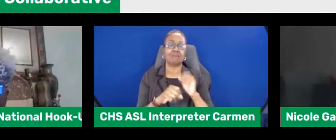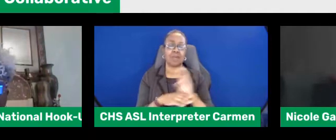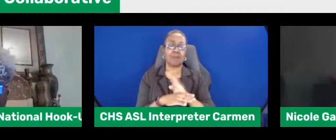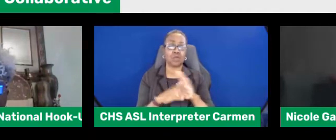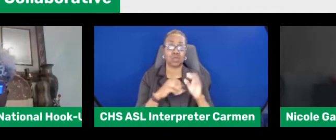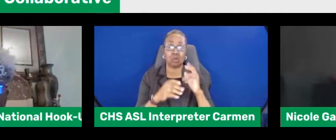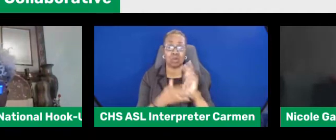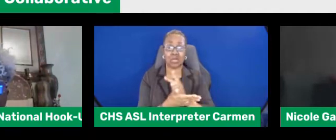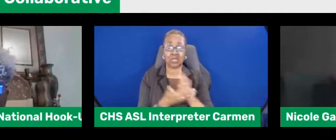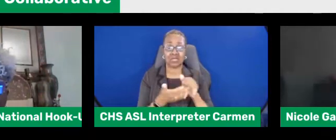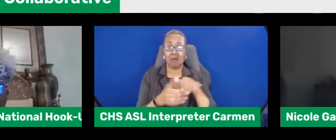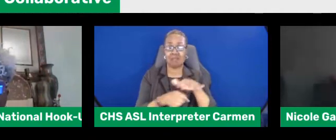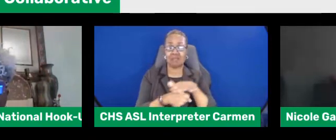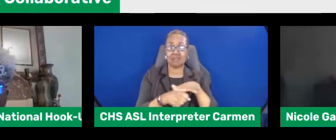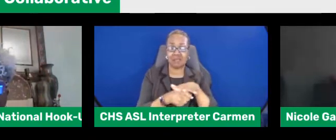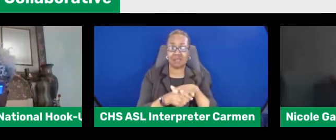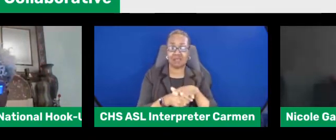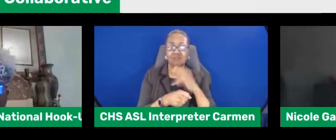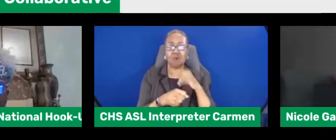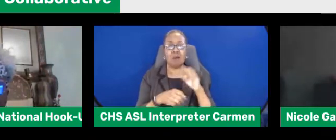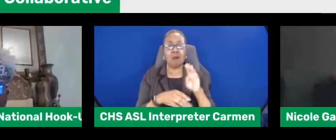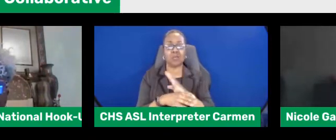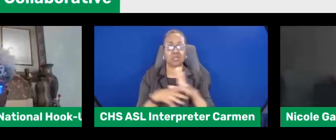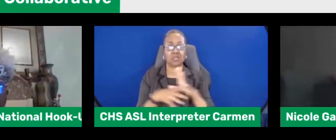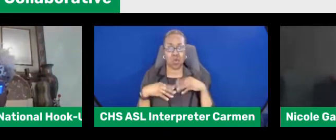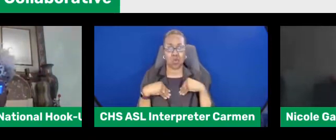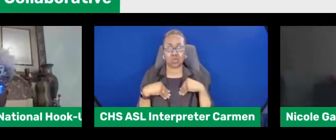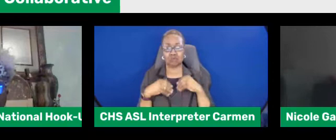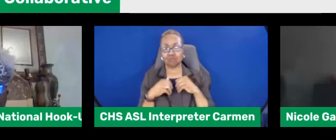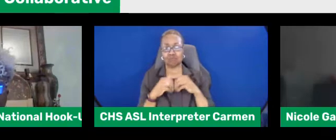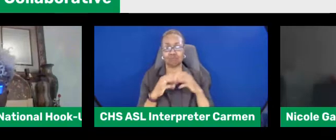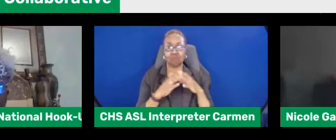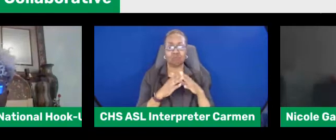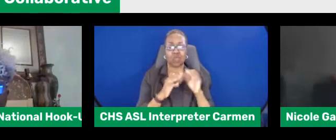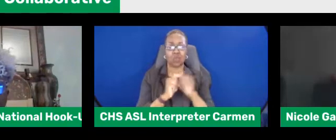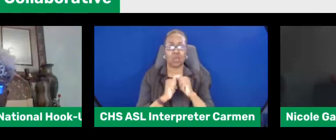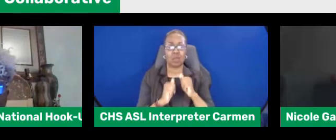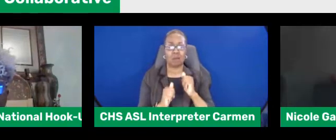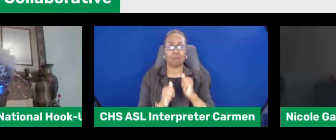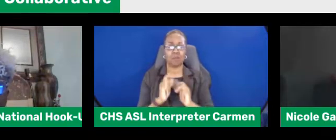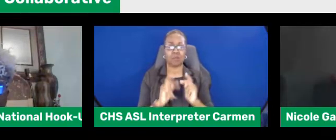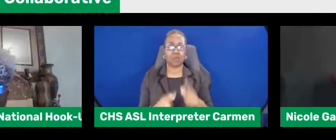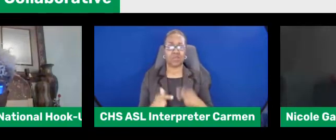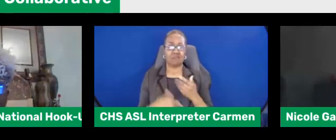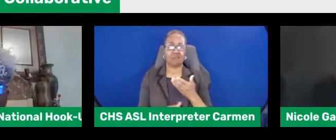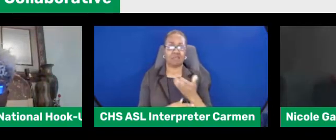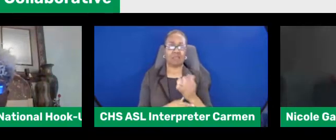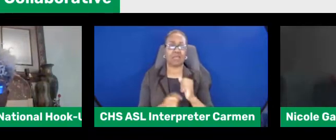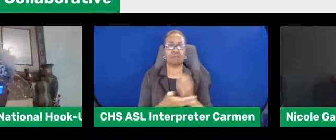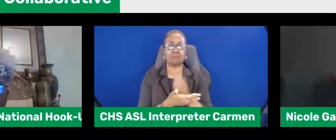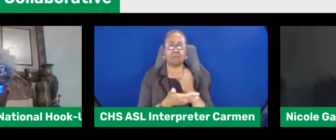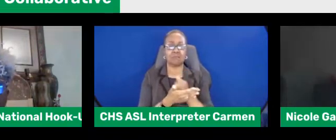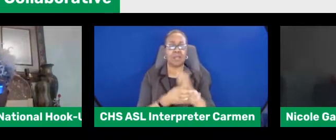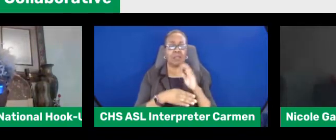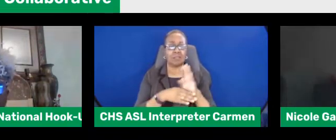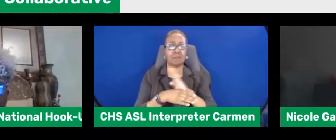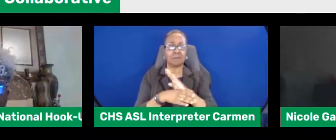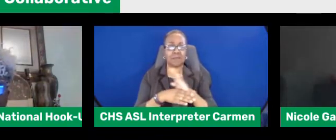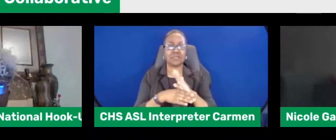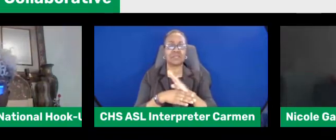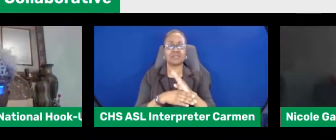as well for entrepreneurial opportunity in which residents will be able to utilize the commercial